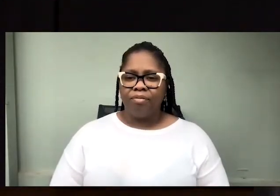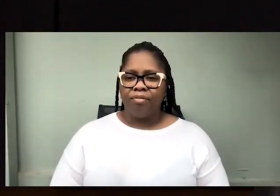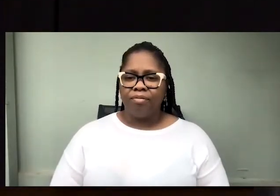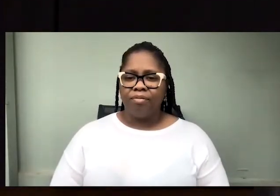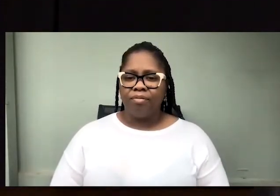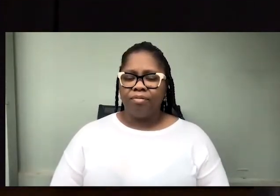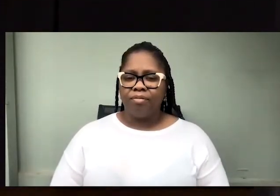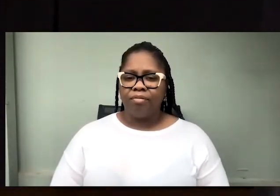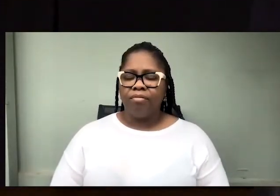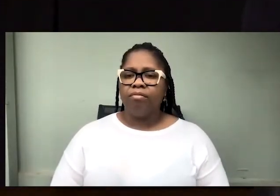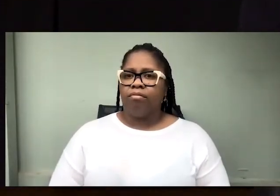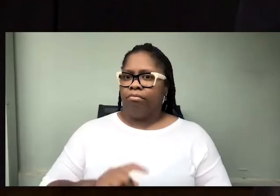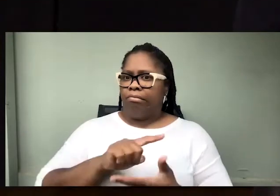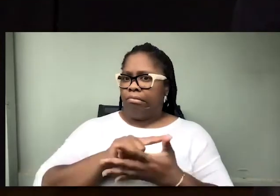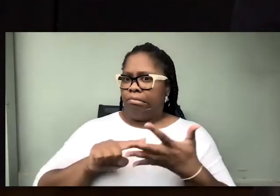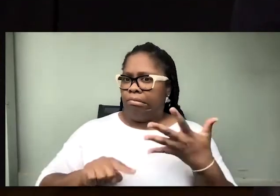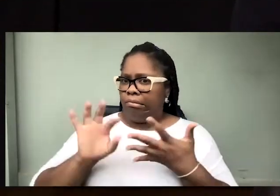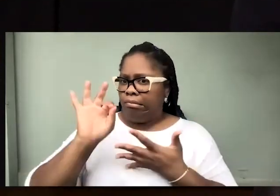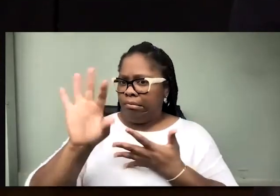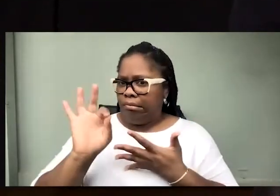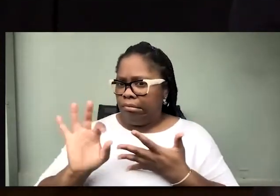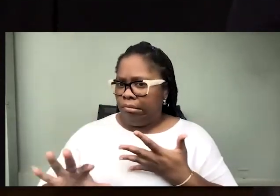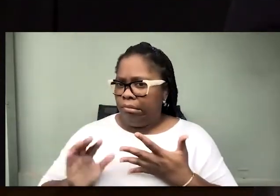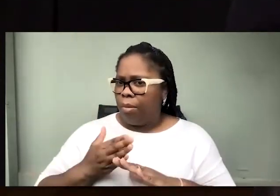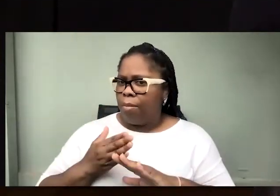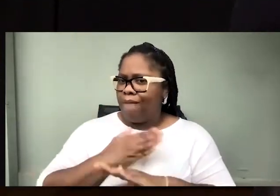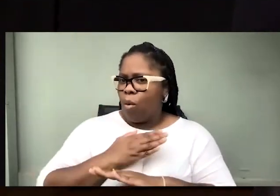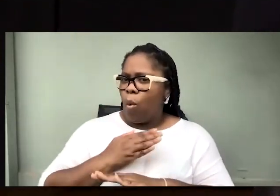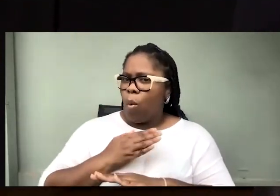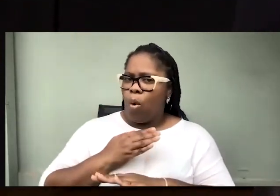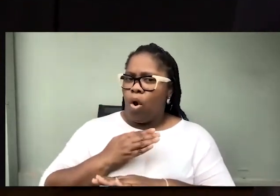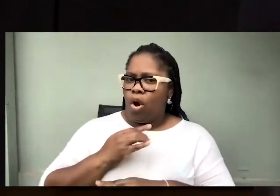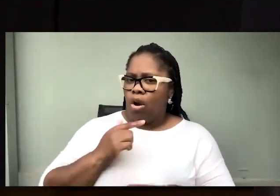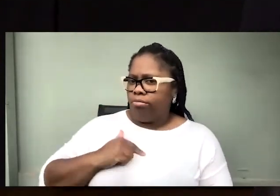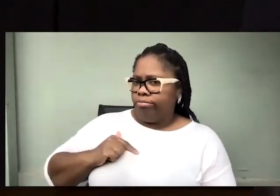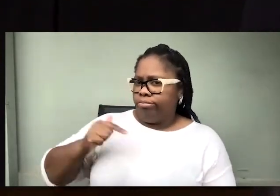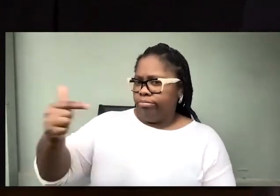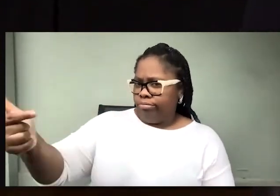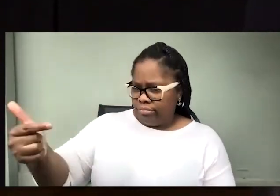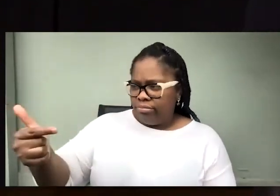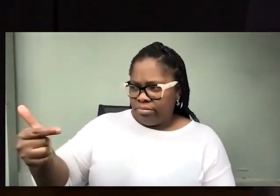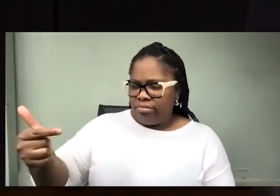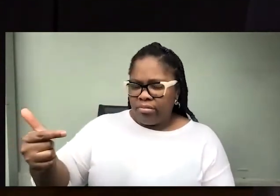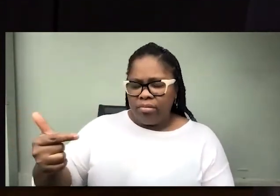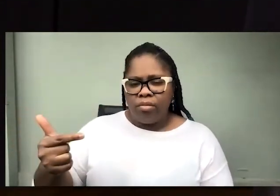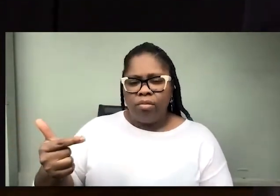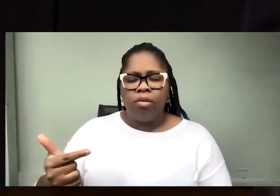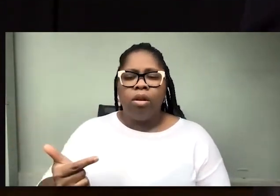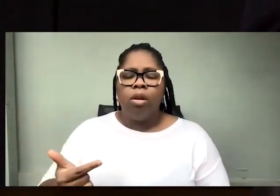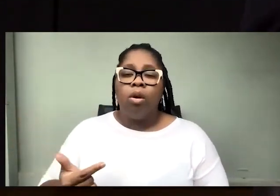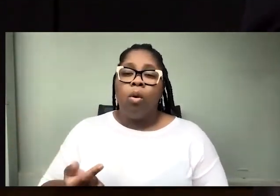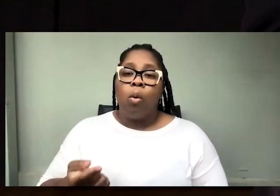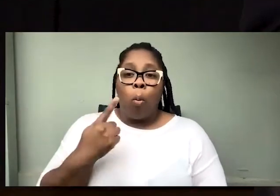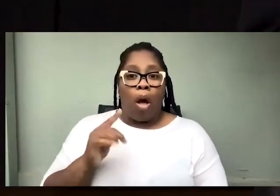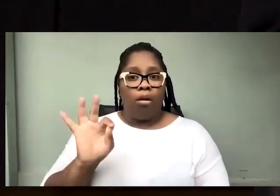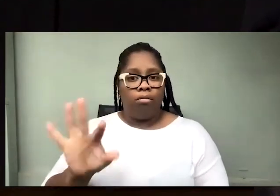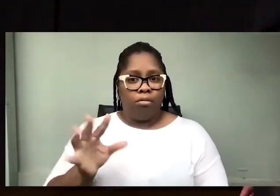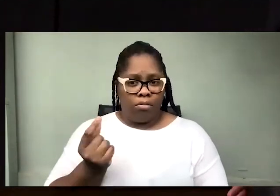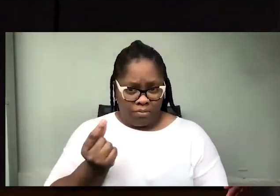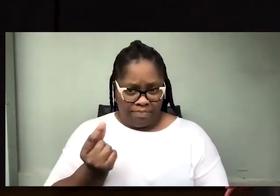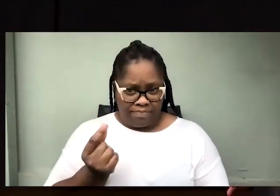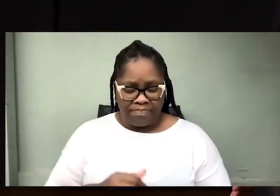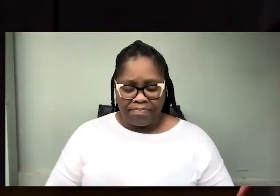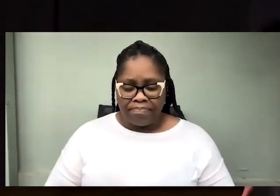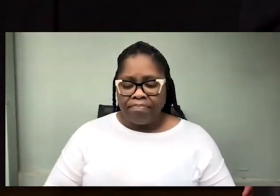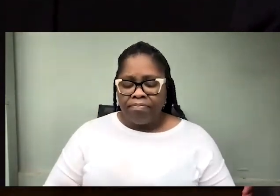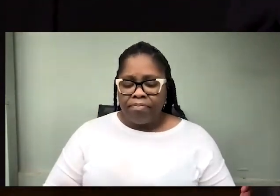A couple of quick points before I relinquish the microphone. And one of them is